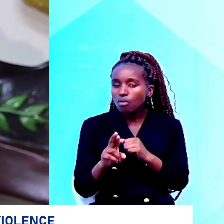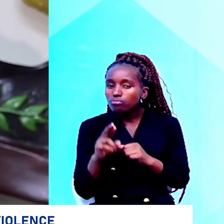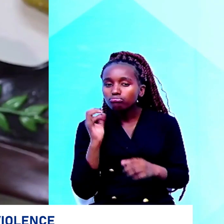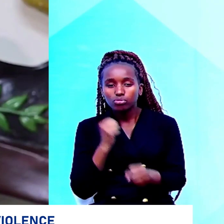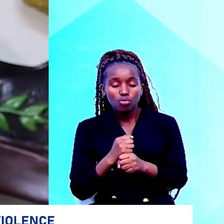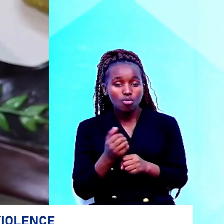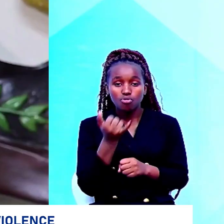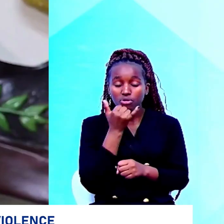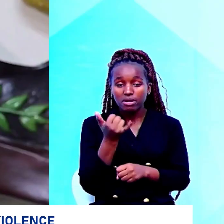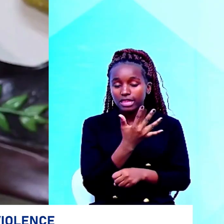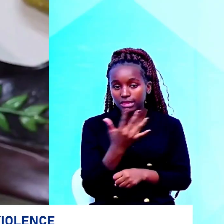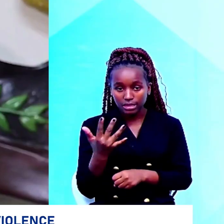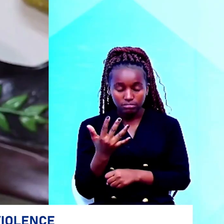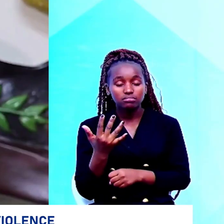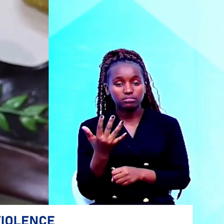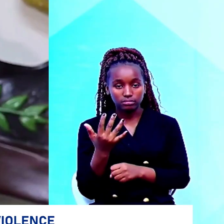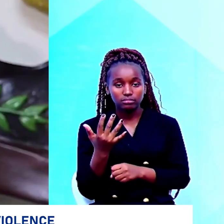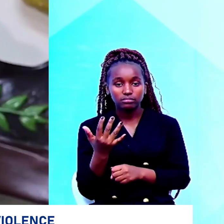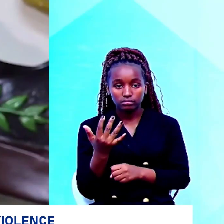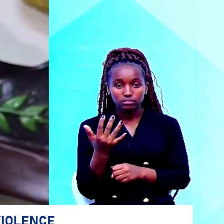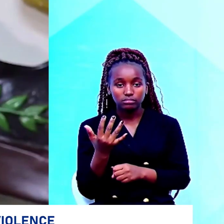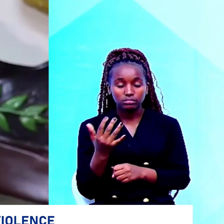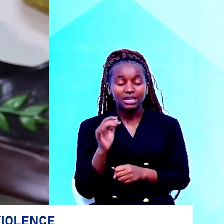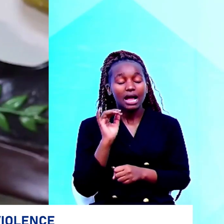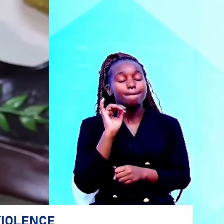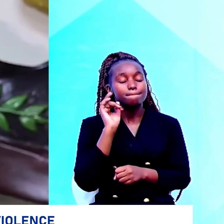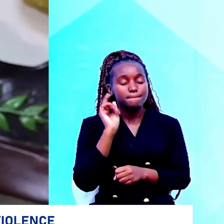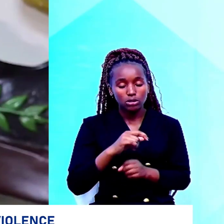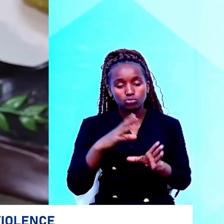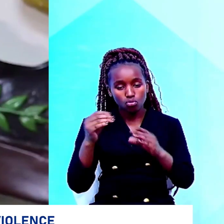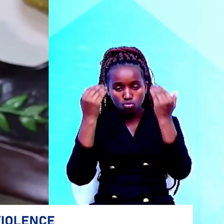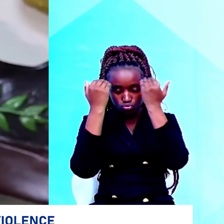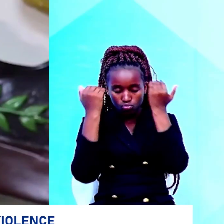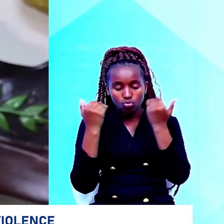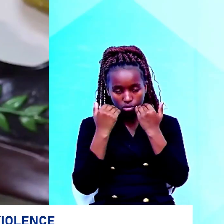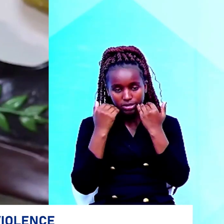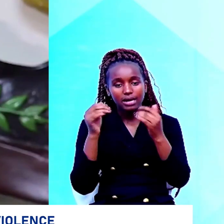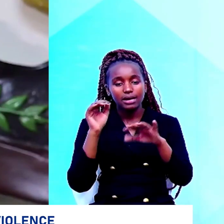such individuals through our justice system.